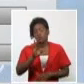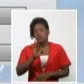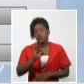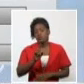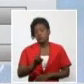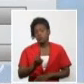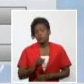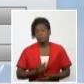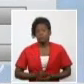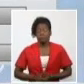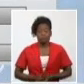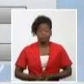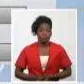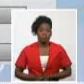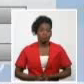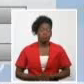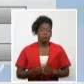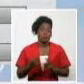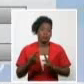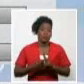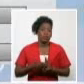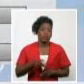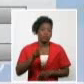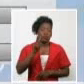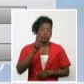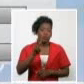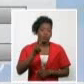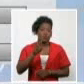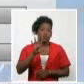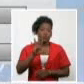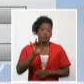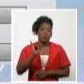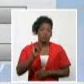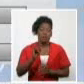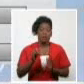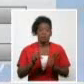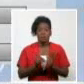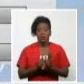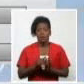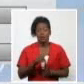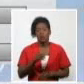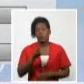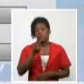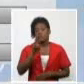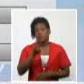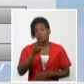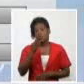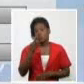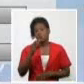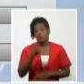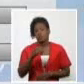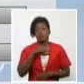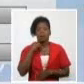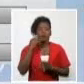184 countries are confirmed with cases of COVID-19,